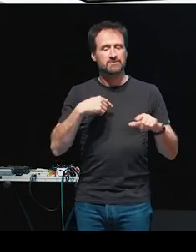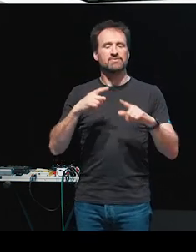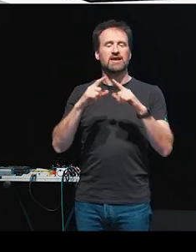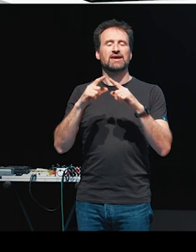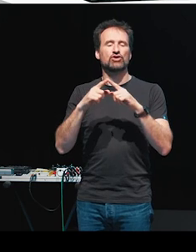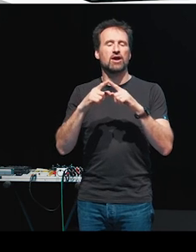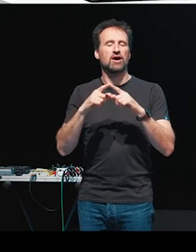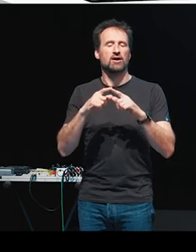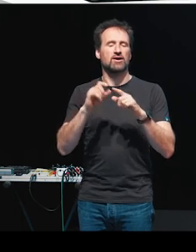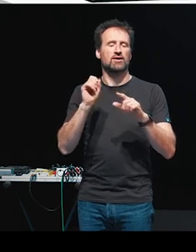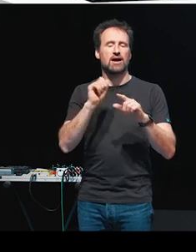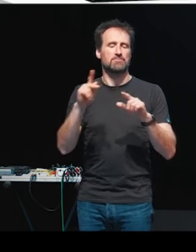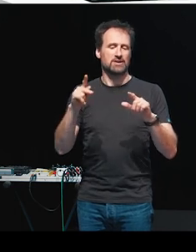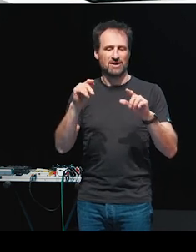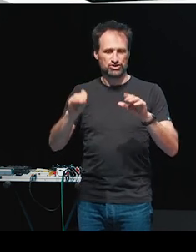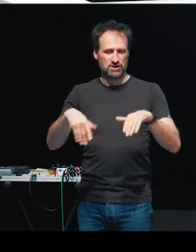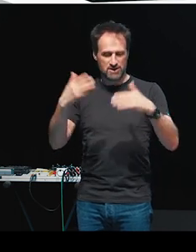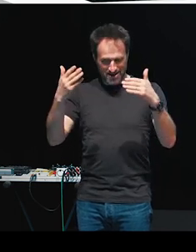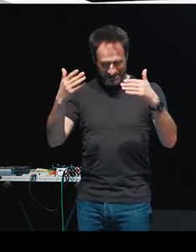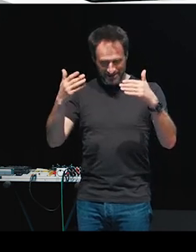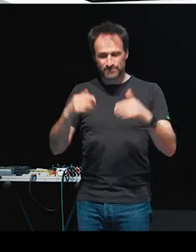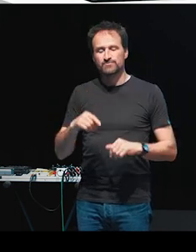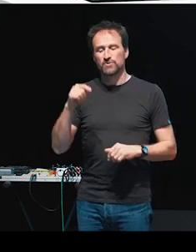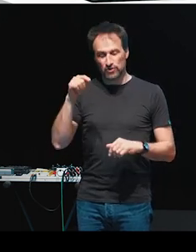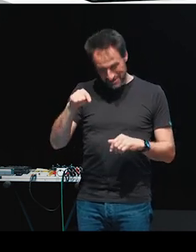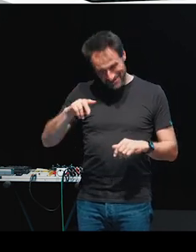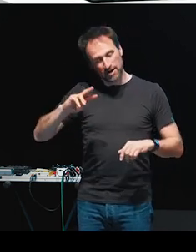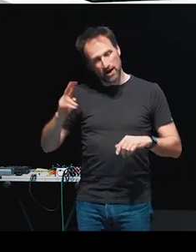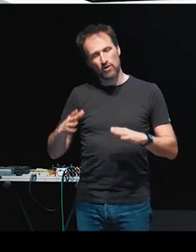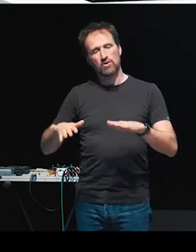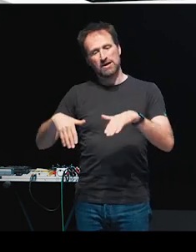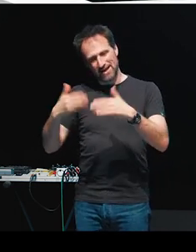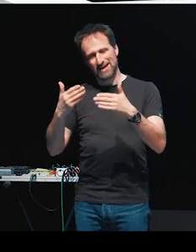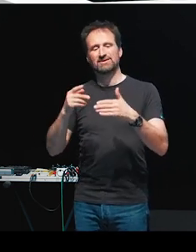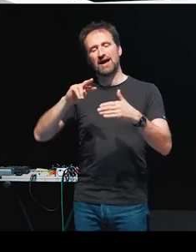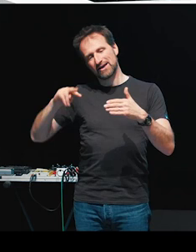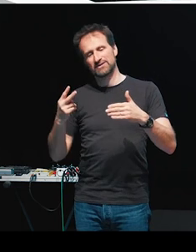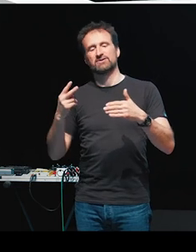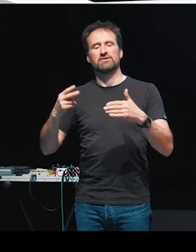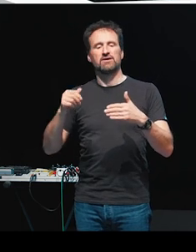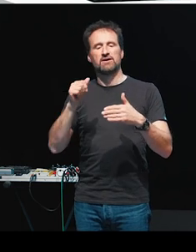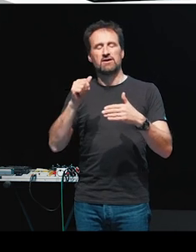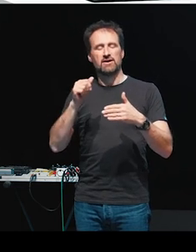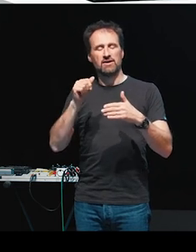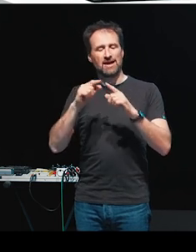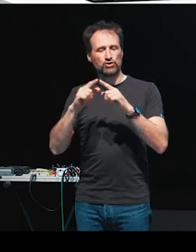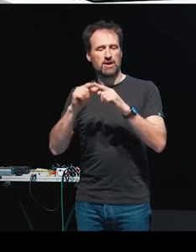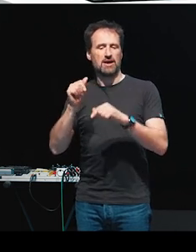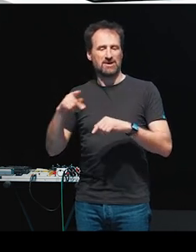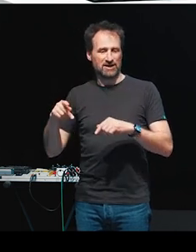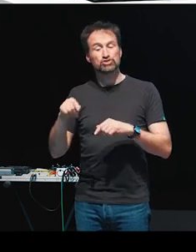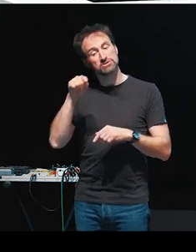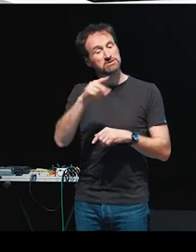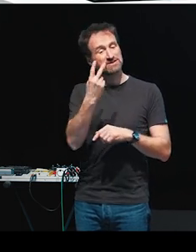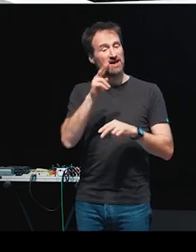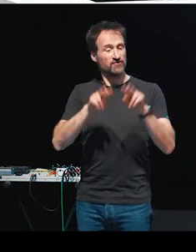application. And there, I'm also loading an Angular application. Those are separate applications, applications